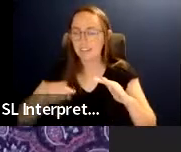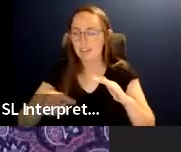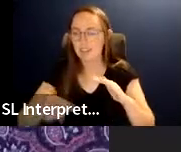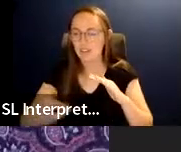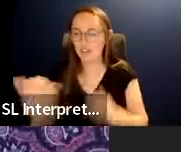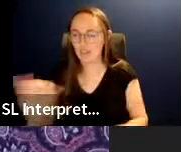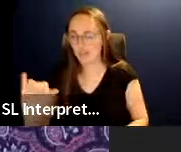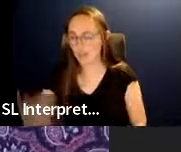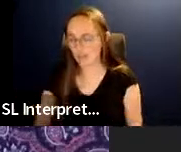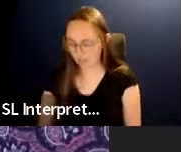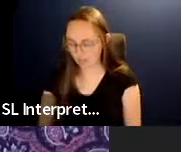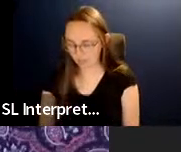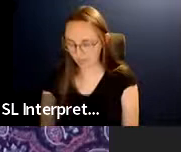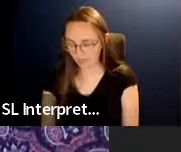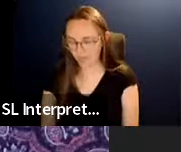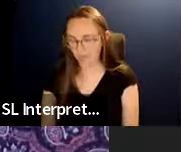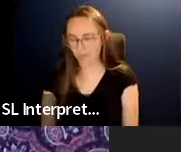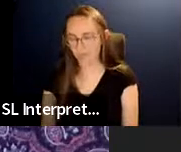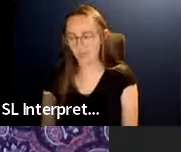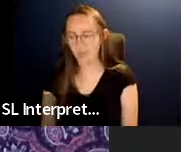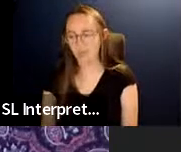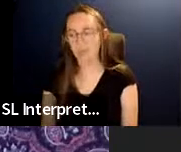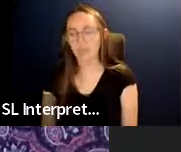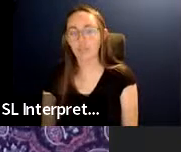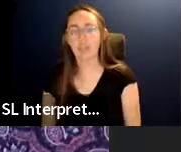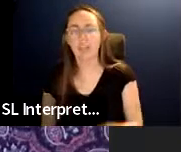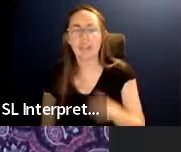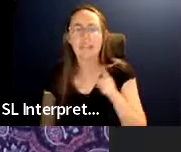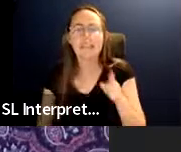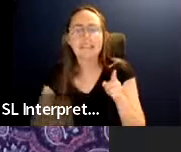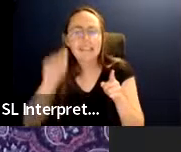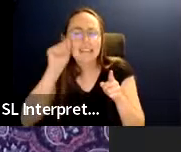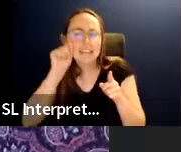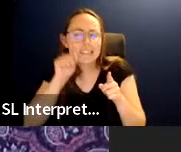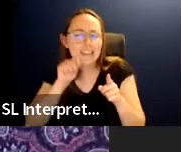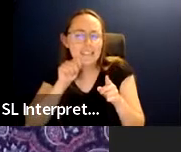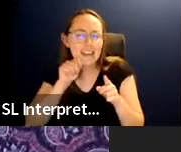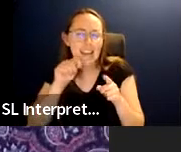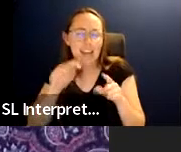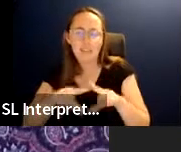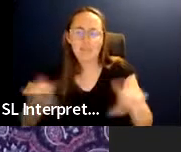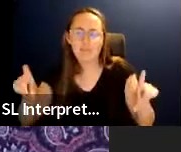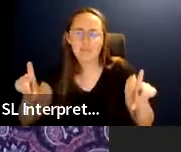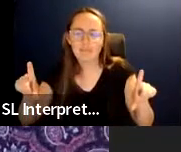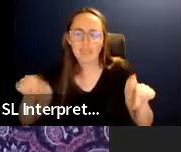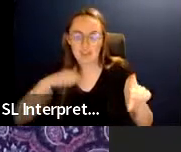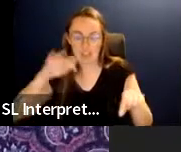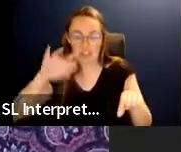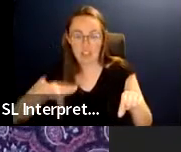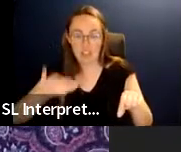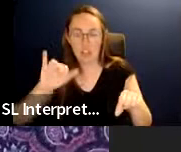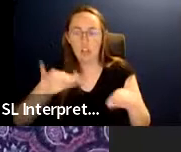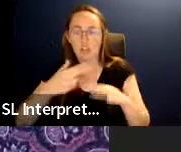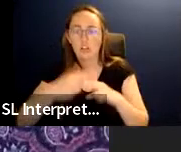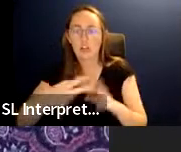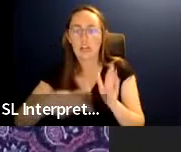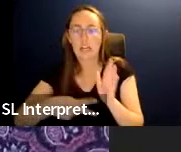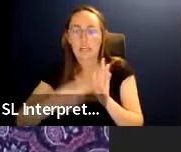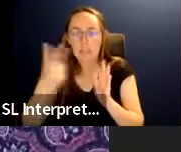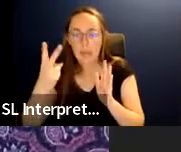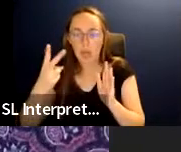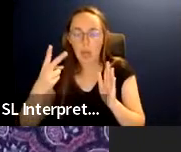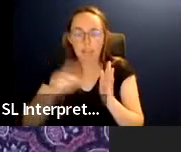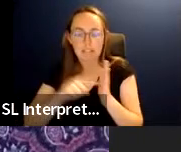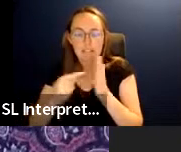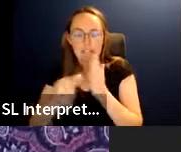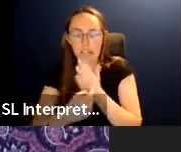this project as well. This tan material that I'm touching, that is called double-sided loop.